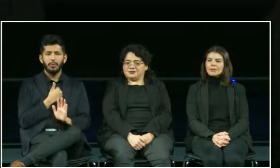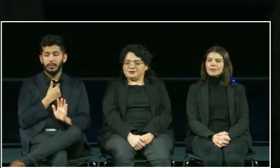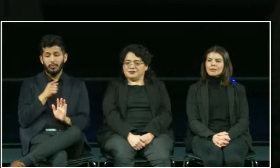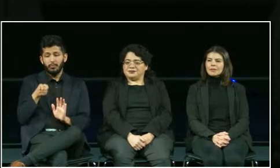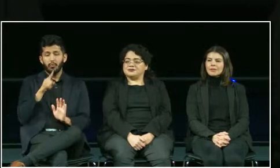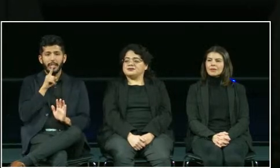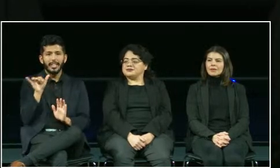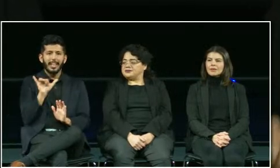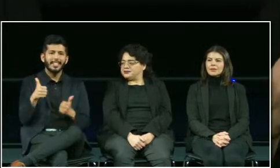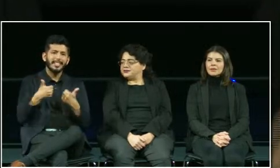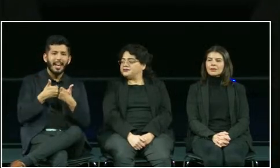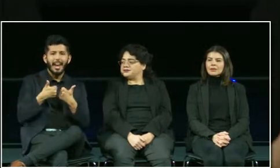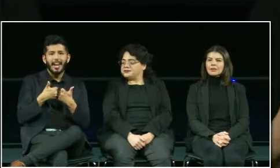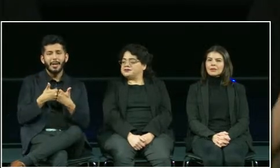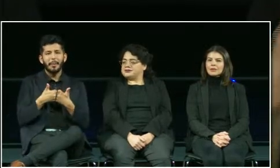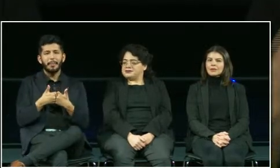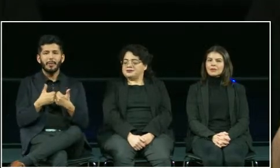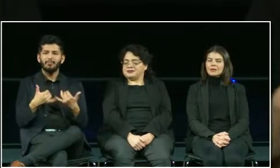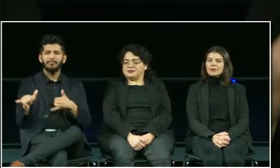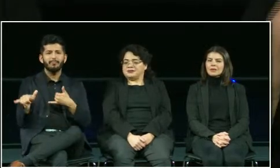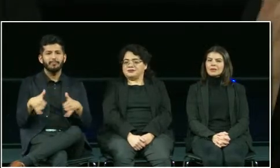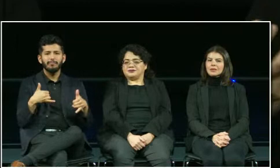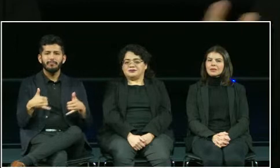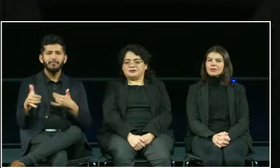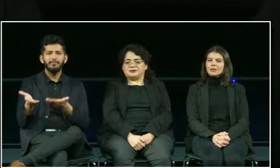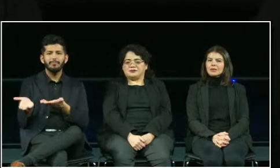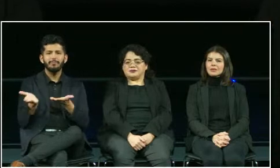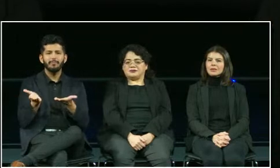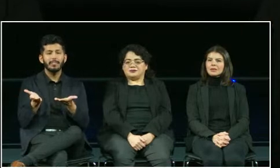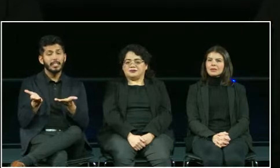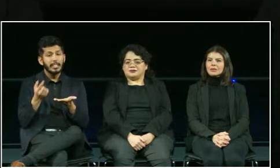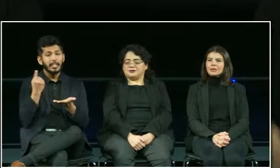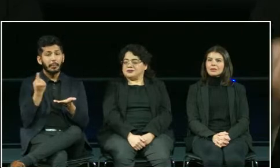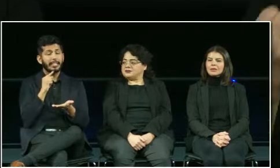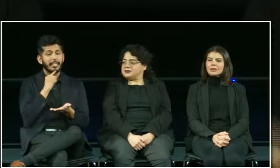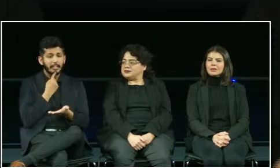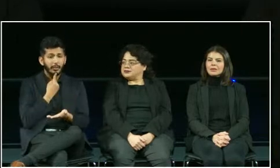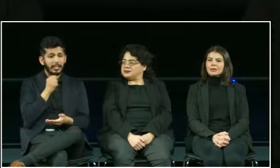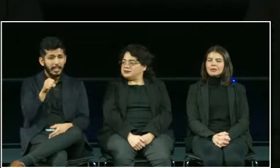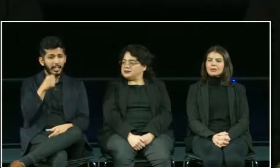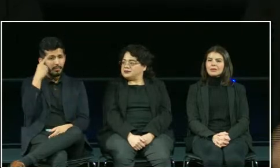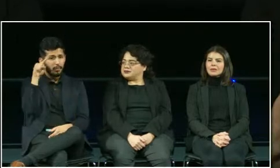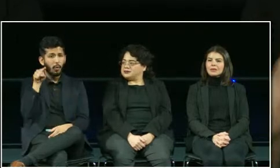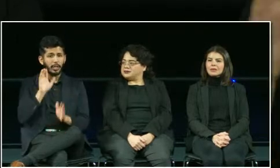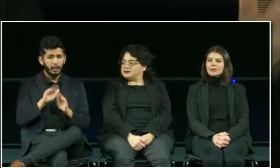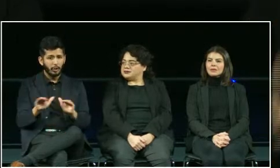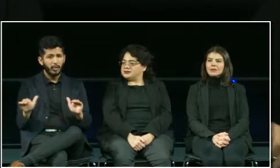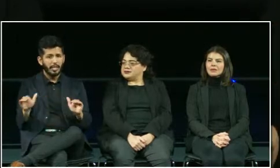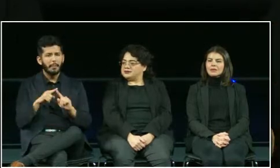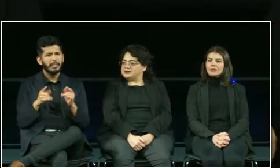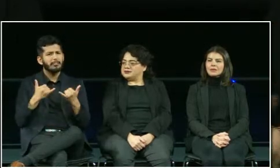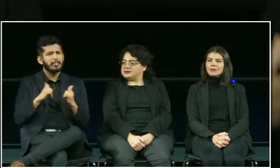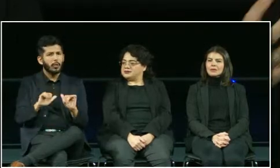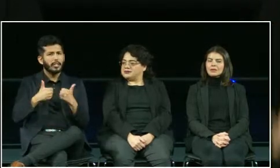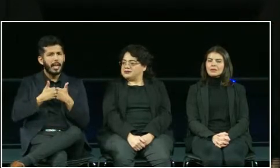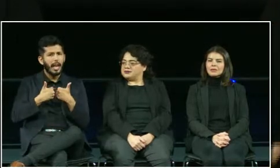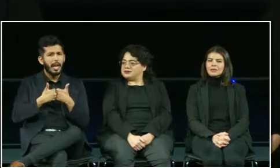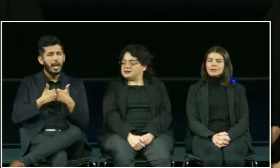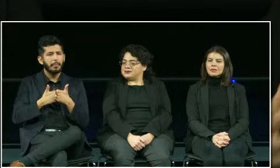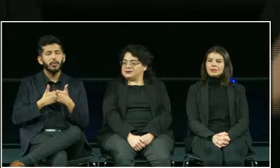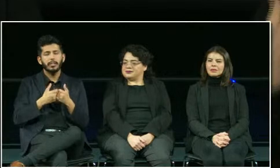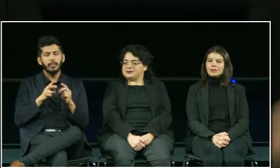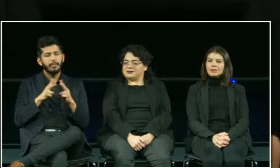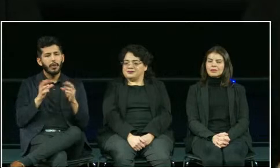game. Game, it's something very serious for children, but it's a game. So it's